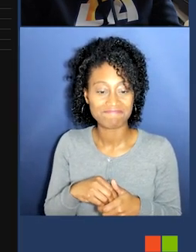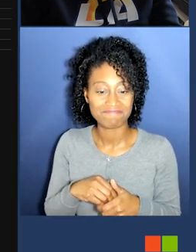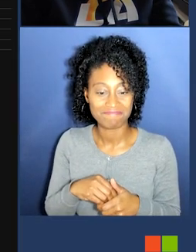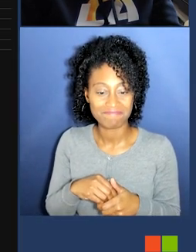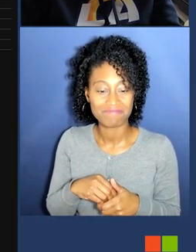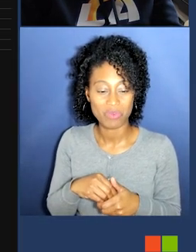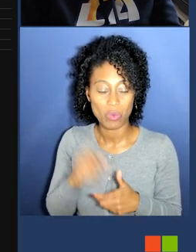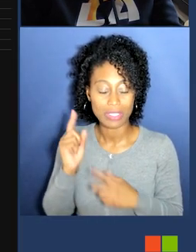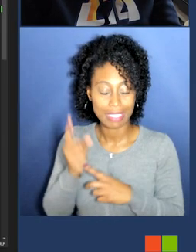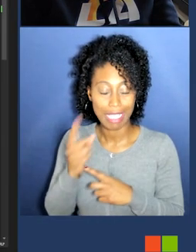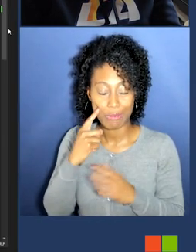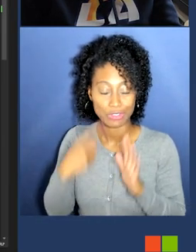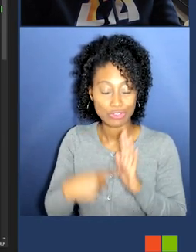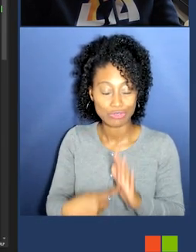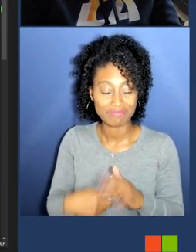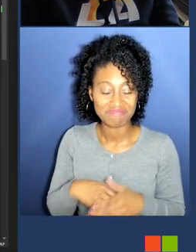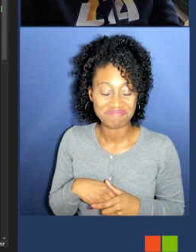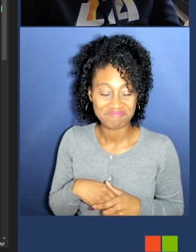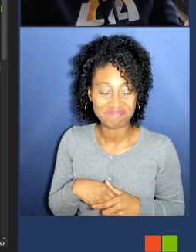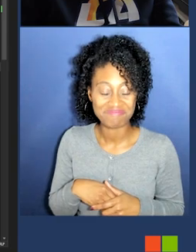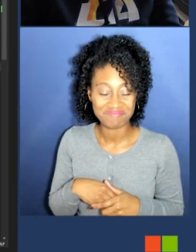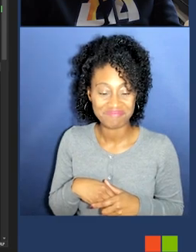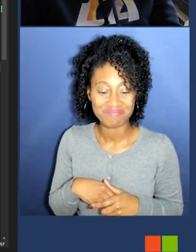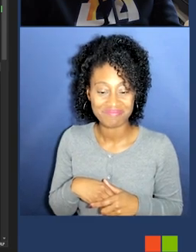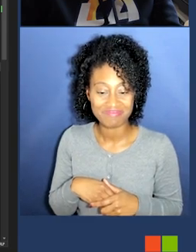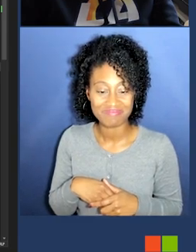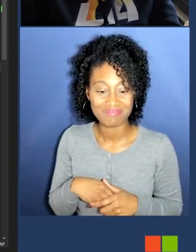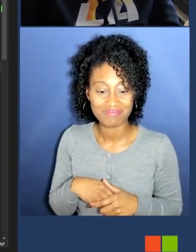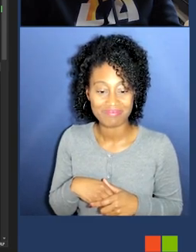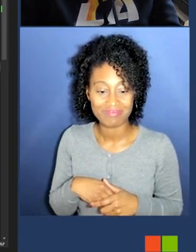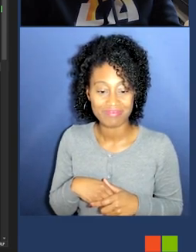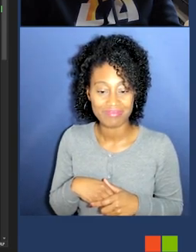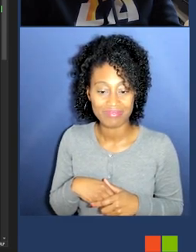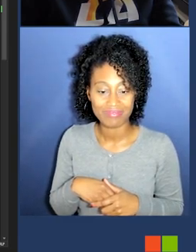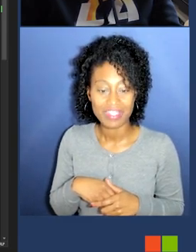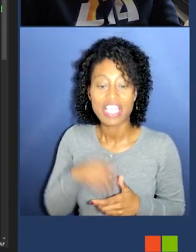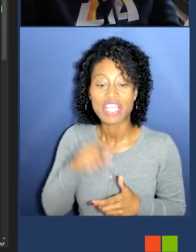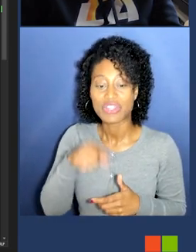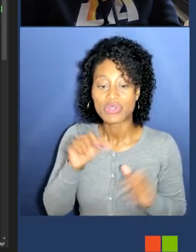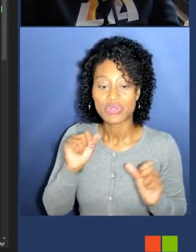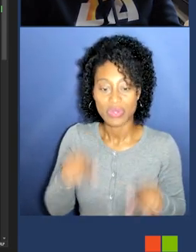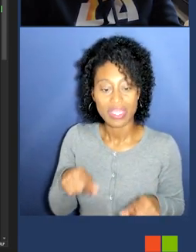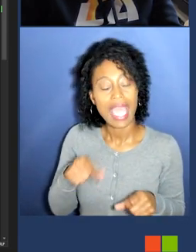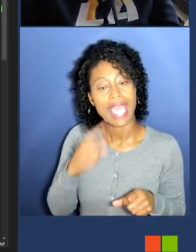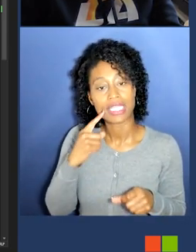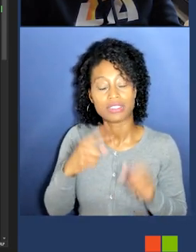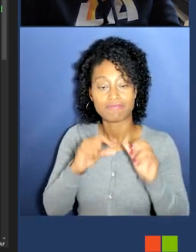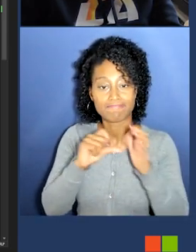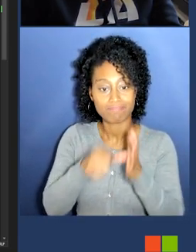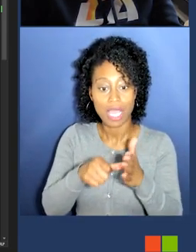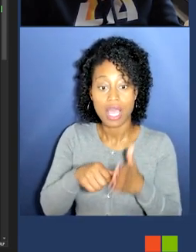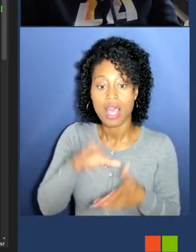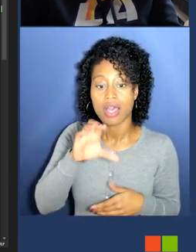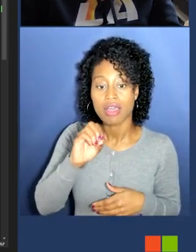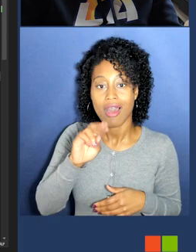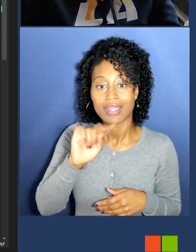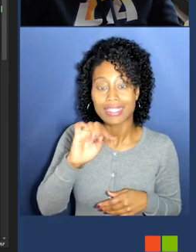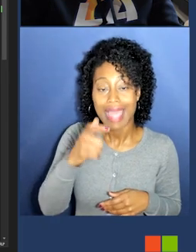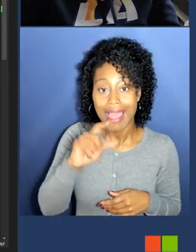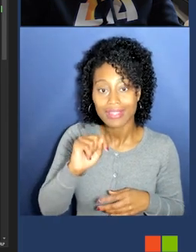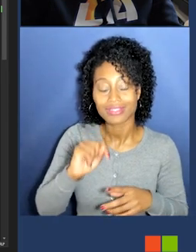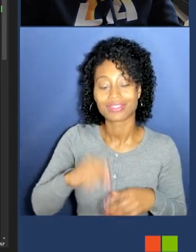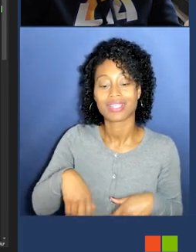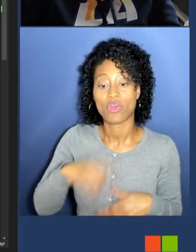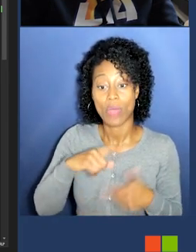pure JSON. We can deserialize this into a context, and in the context, we still have some